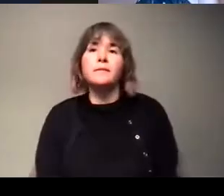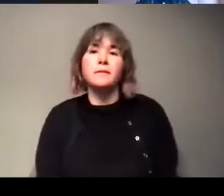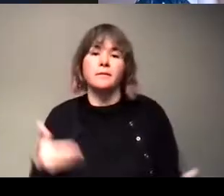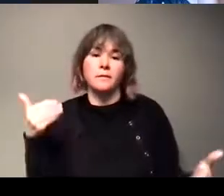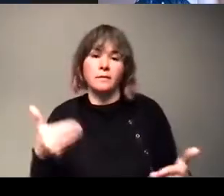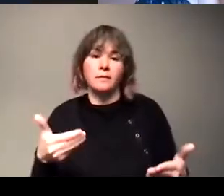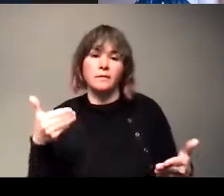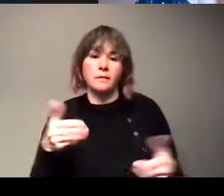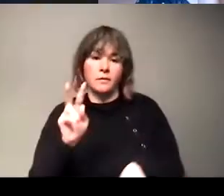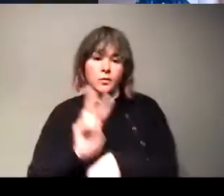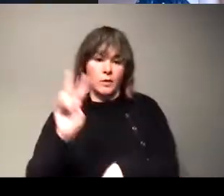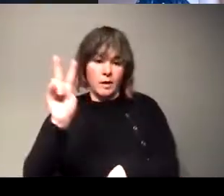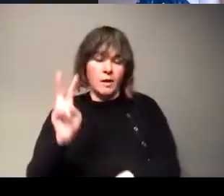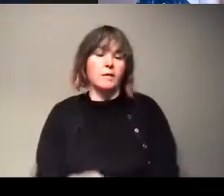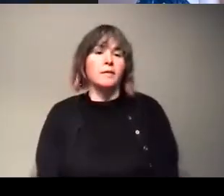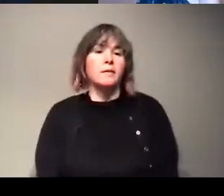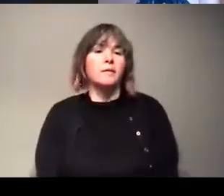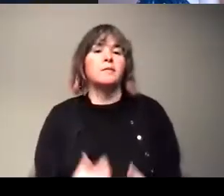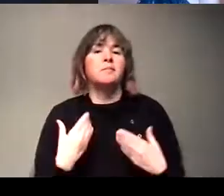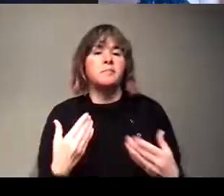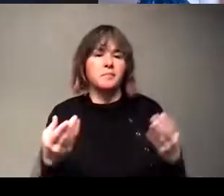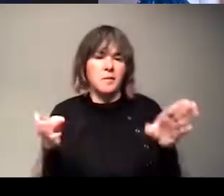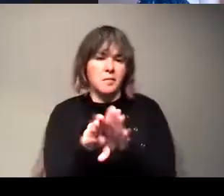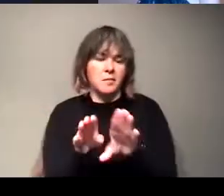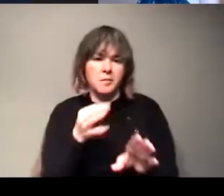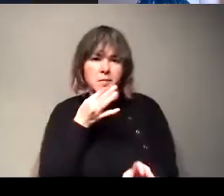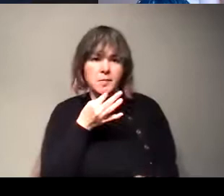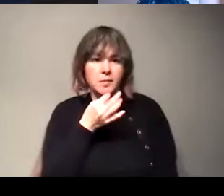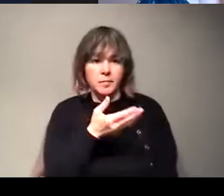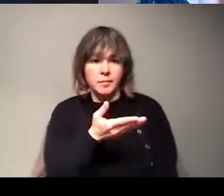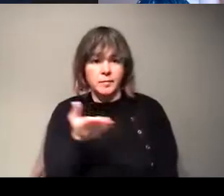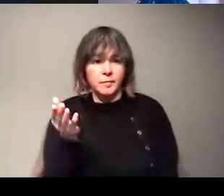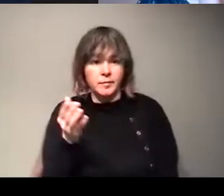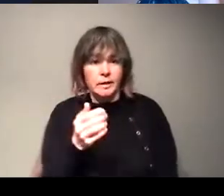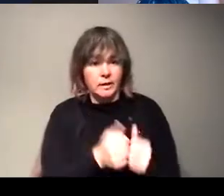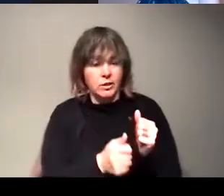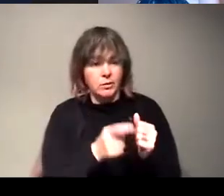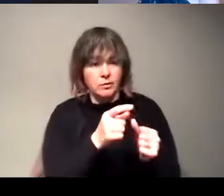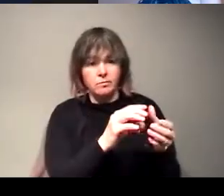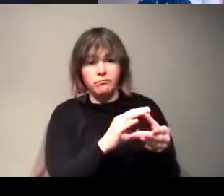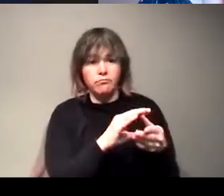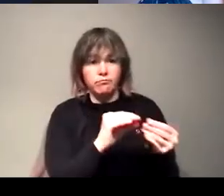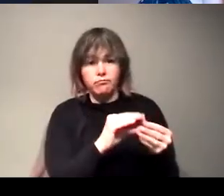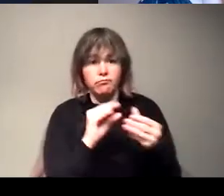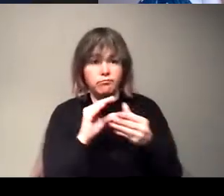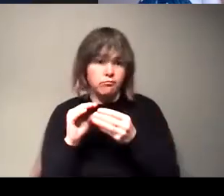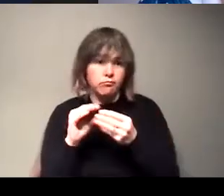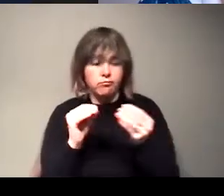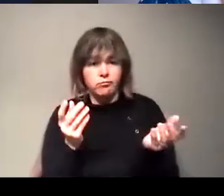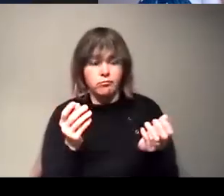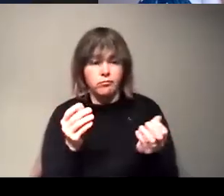to 2:00. So I think we can wrap this up. Do you each want to give any